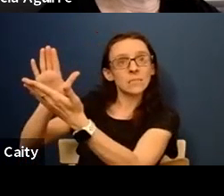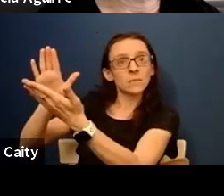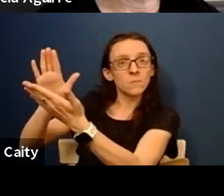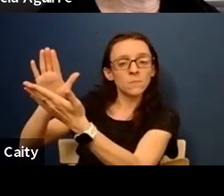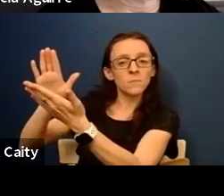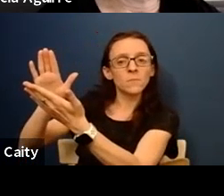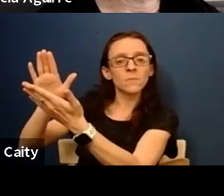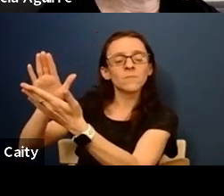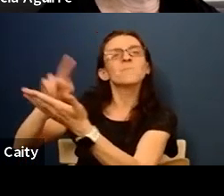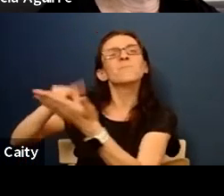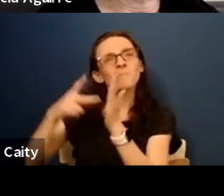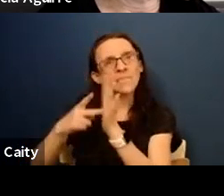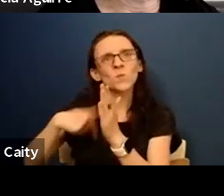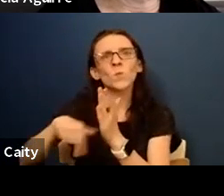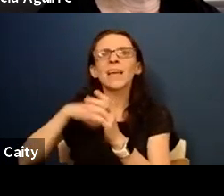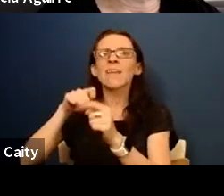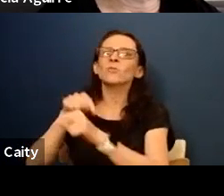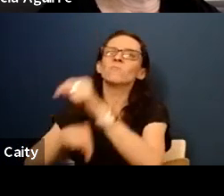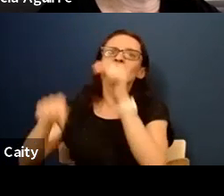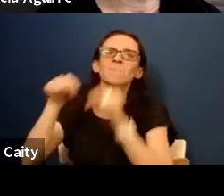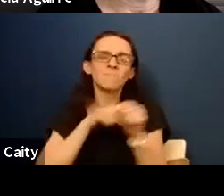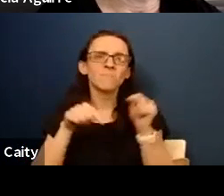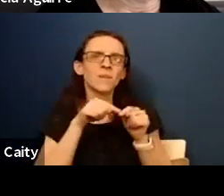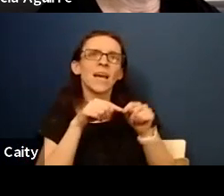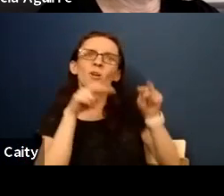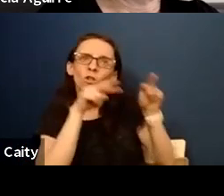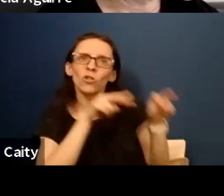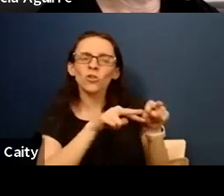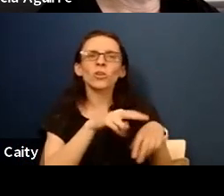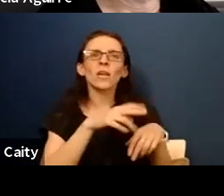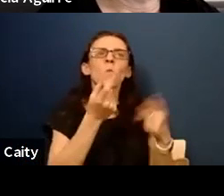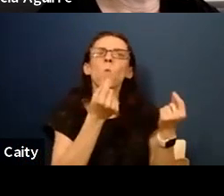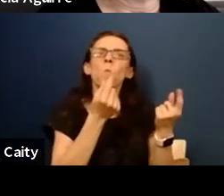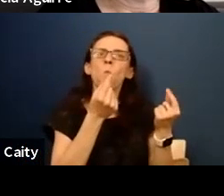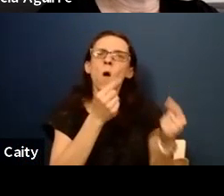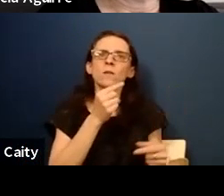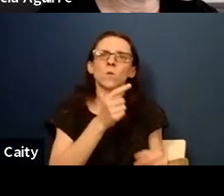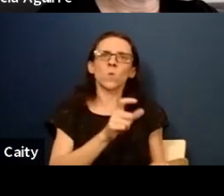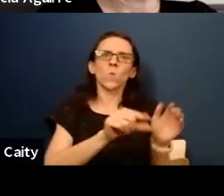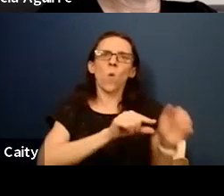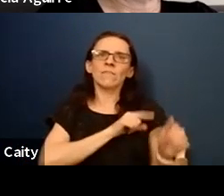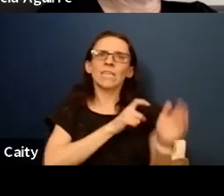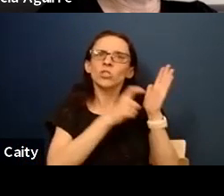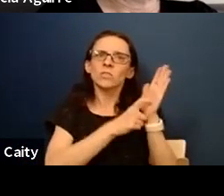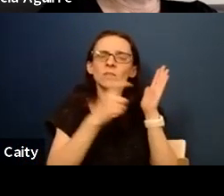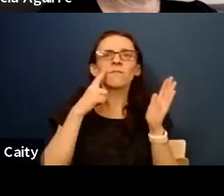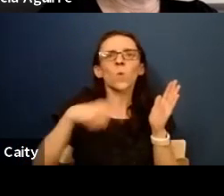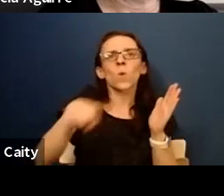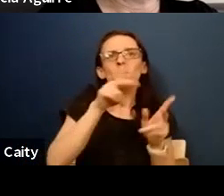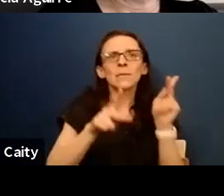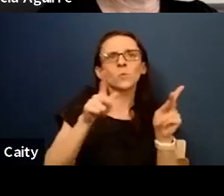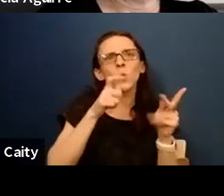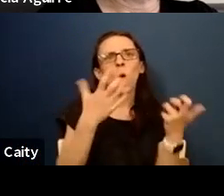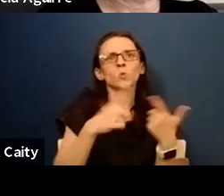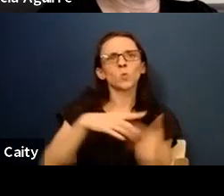us to go back and take a look at the qualifications for the applicant pool. And so I would